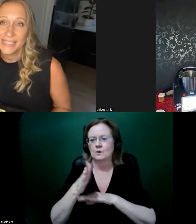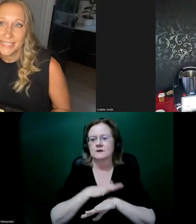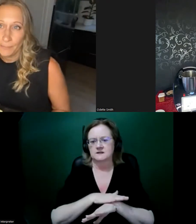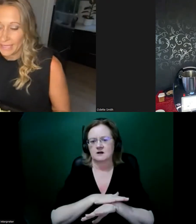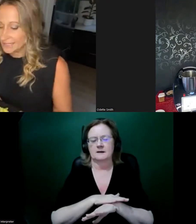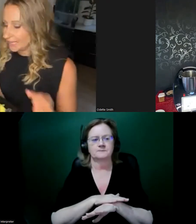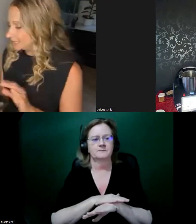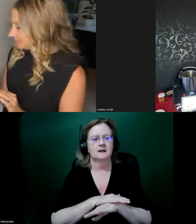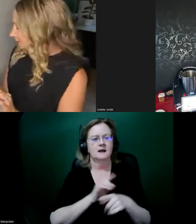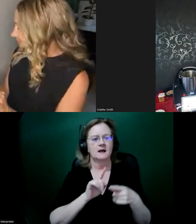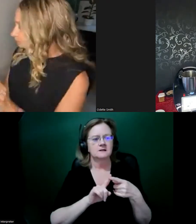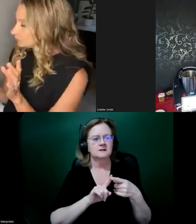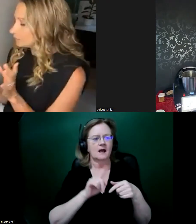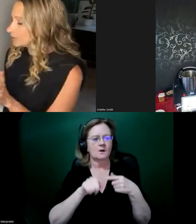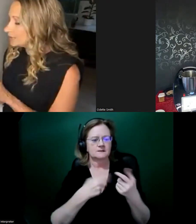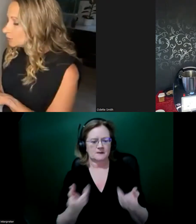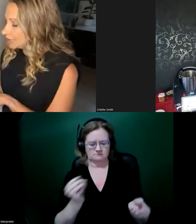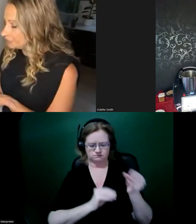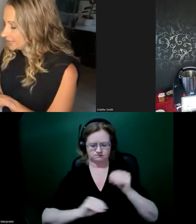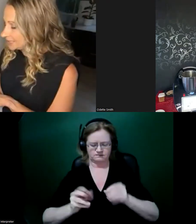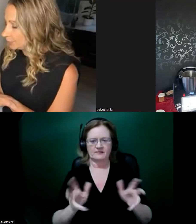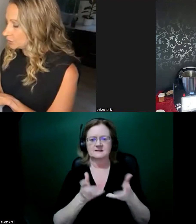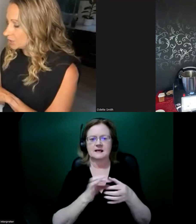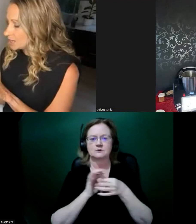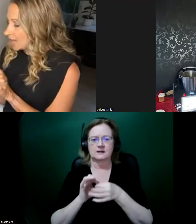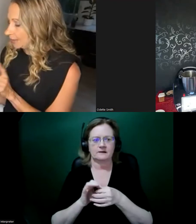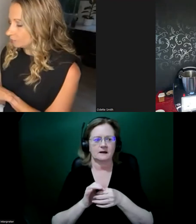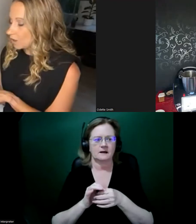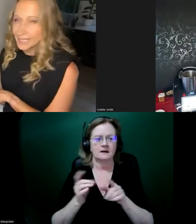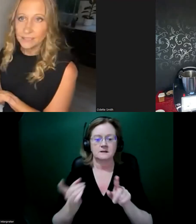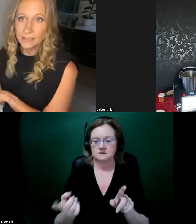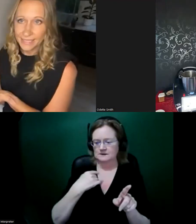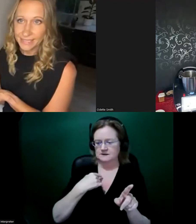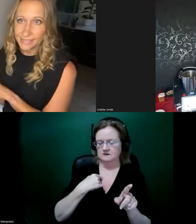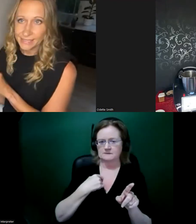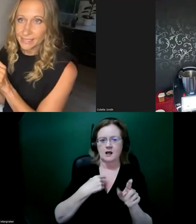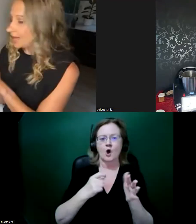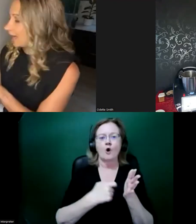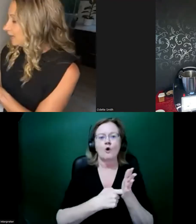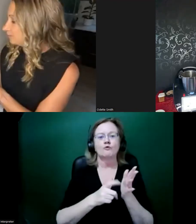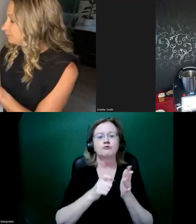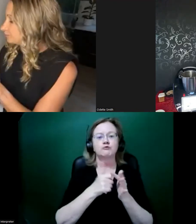essentially assembling the salad. So it's calling for me to put rocket, lettuce,